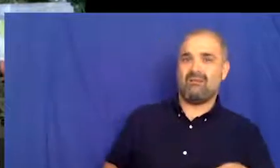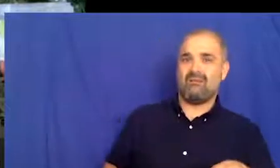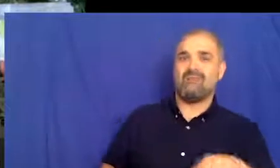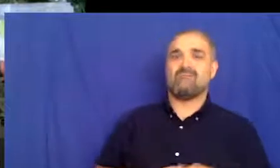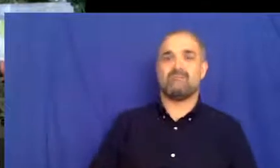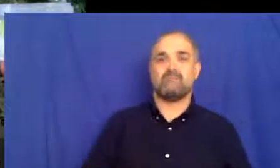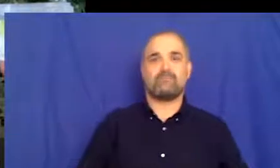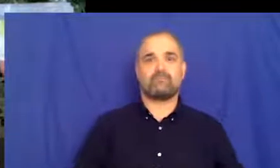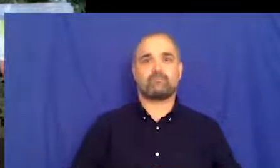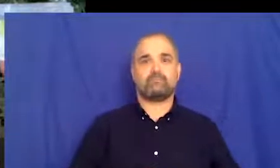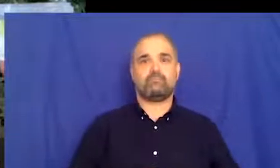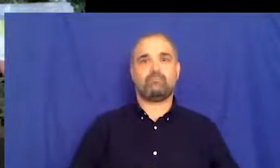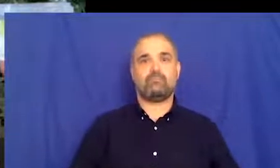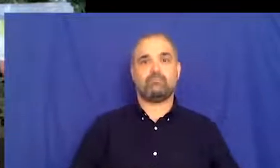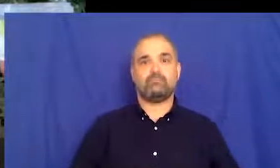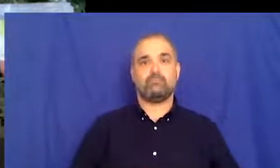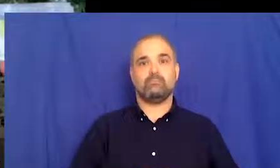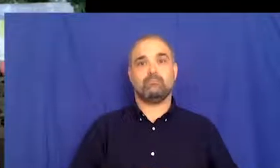food.